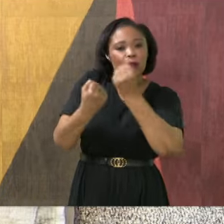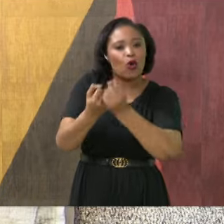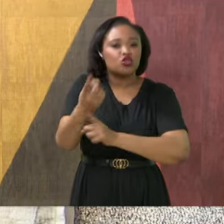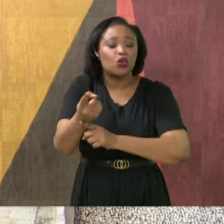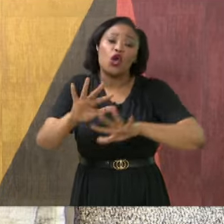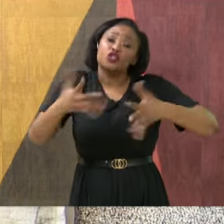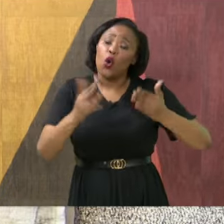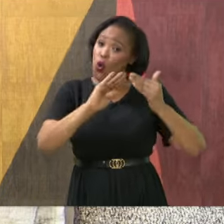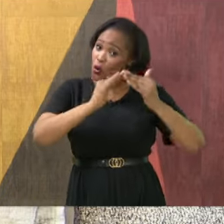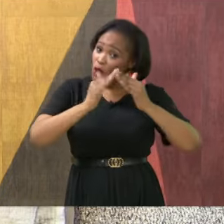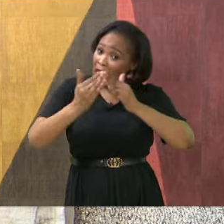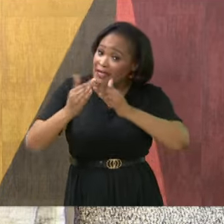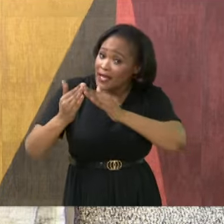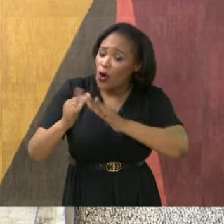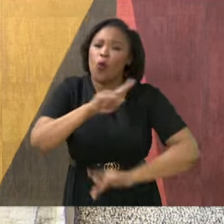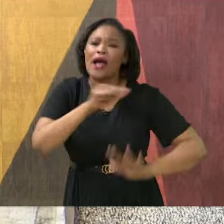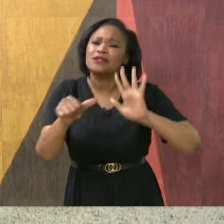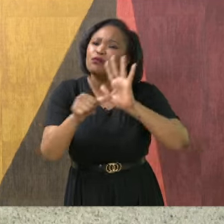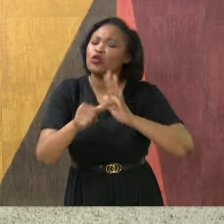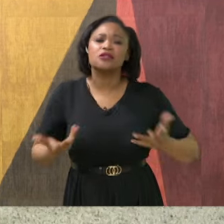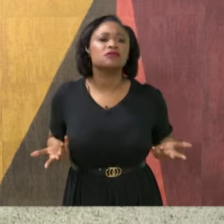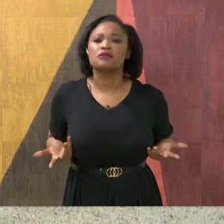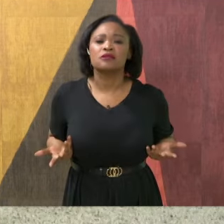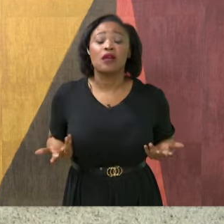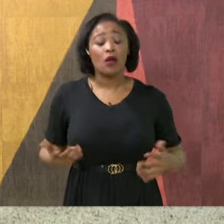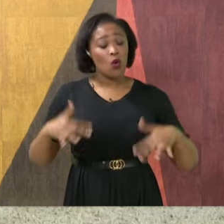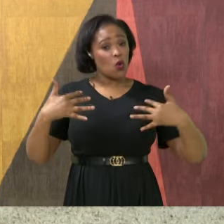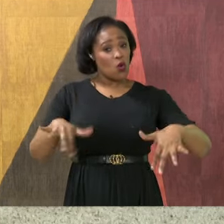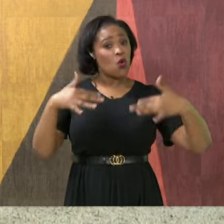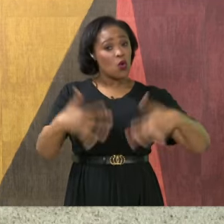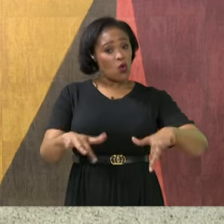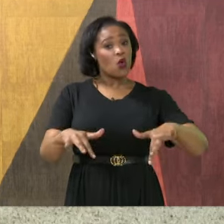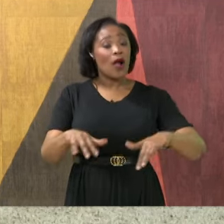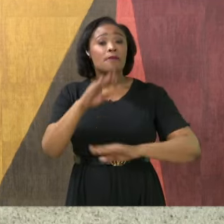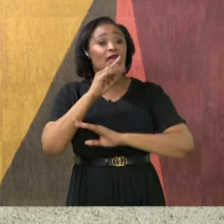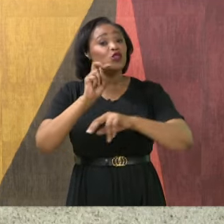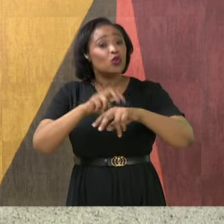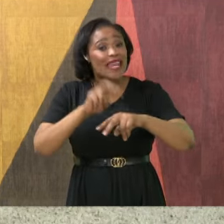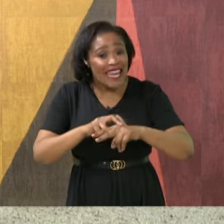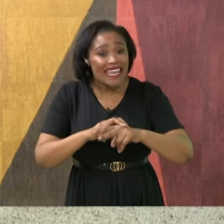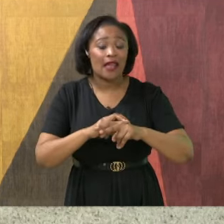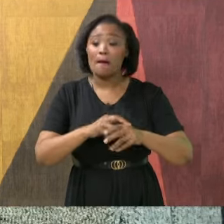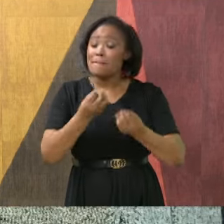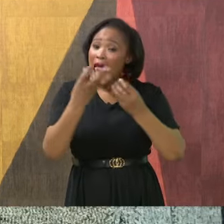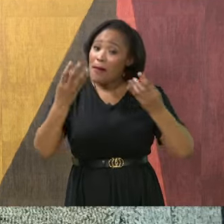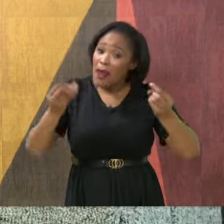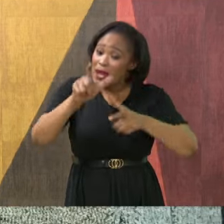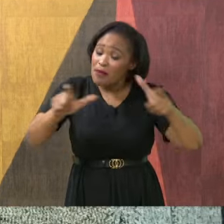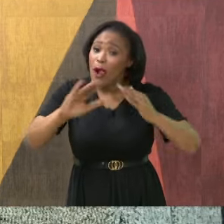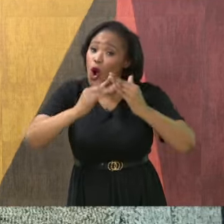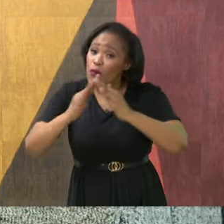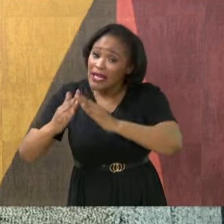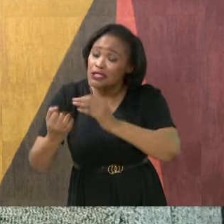of community for you, and what do those people mean to you? It really does take a village to help someone. So many people ask me who has my